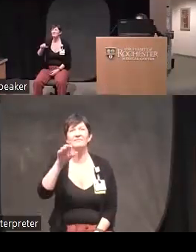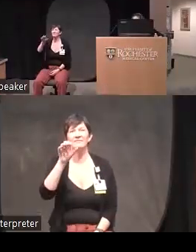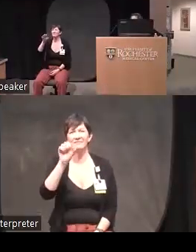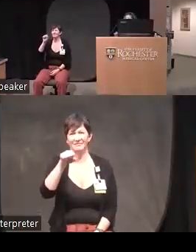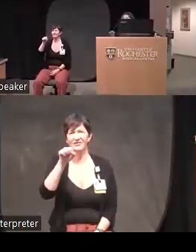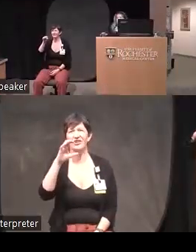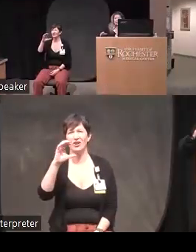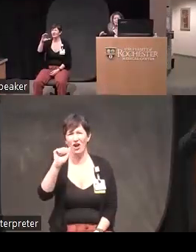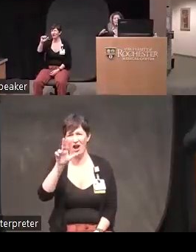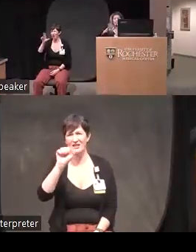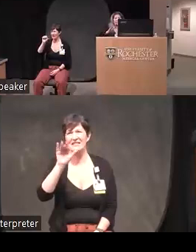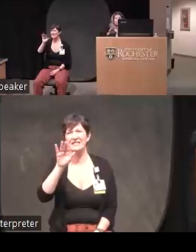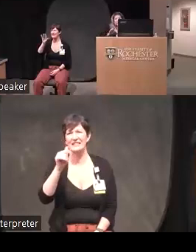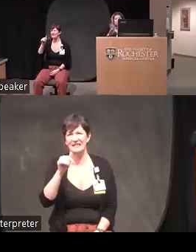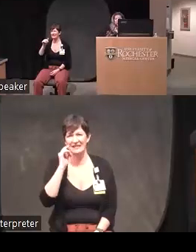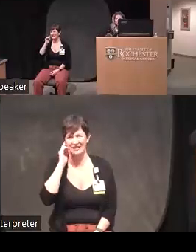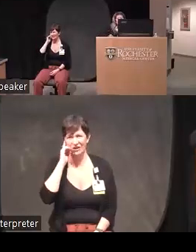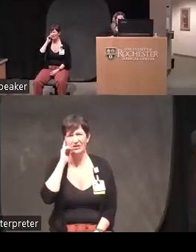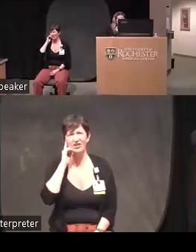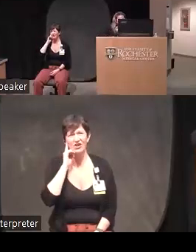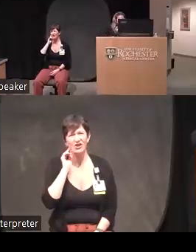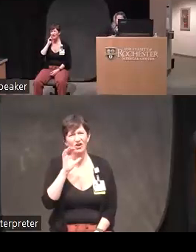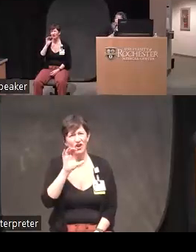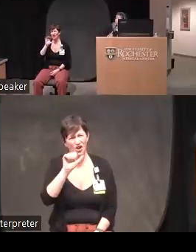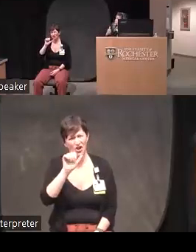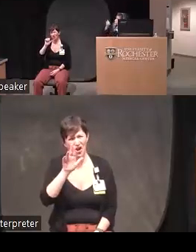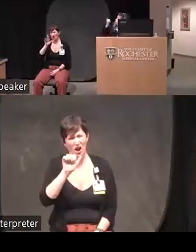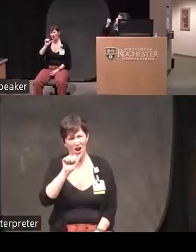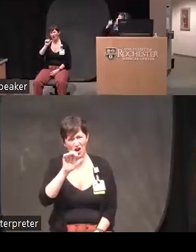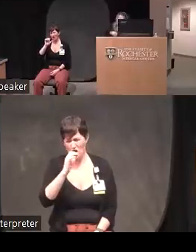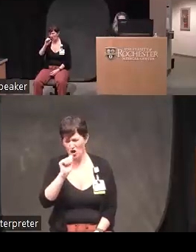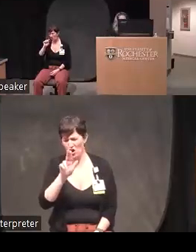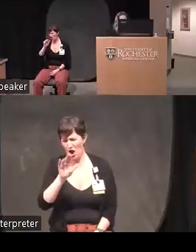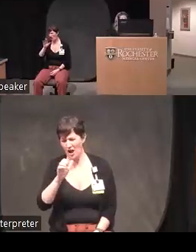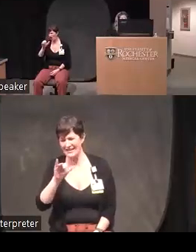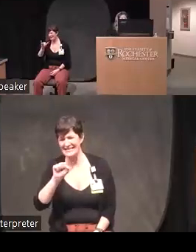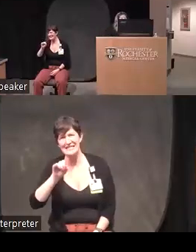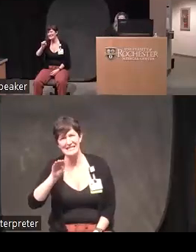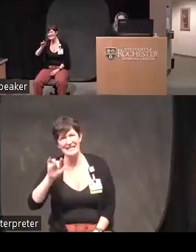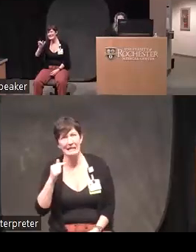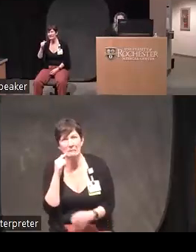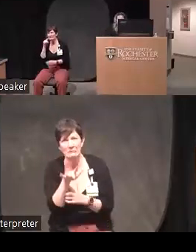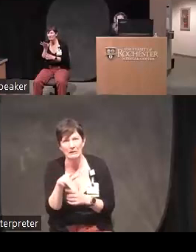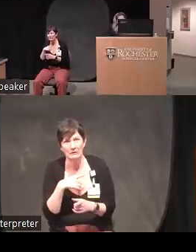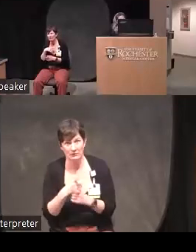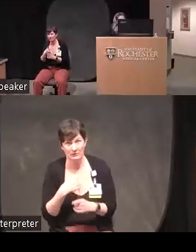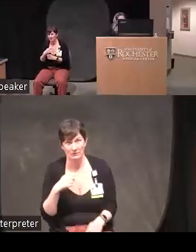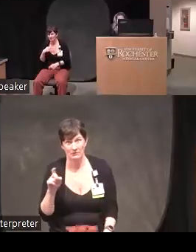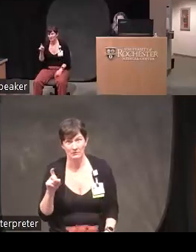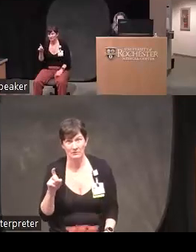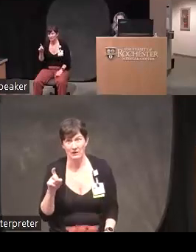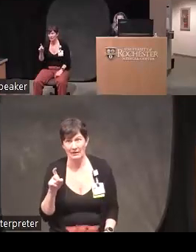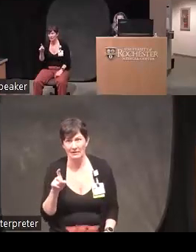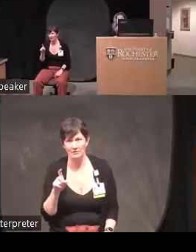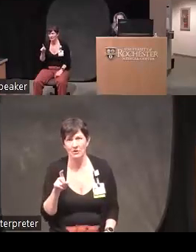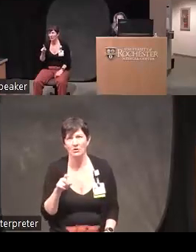Thank you very much for your attendance at this Grand Rounds. As you can see, you can check out the QR code to get your Grand Round